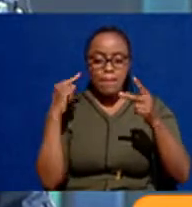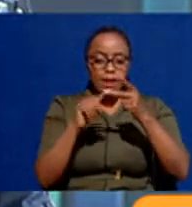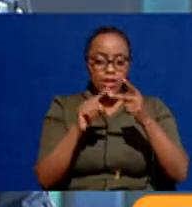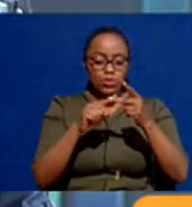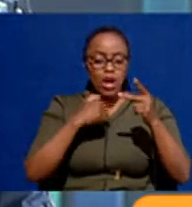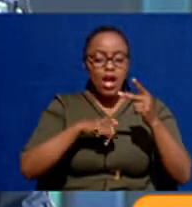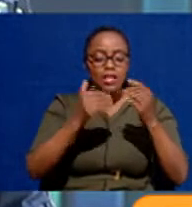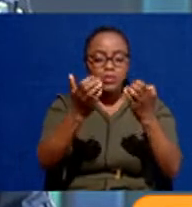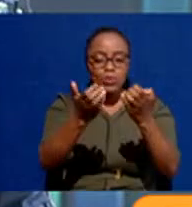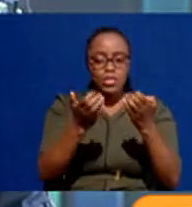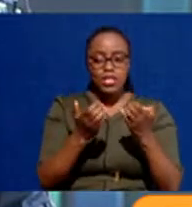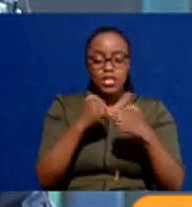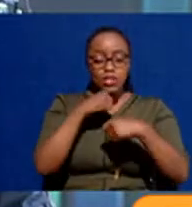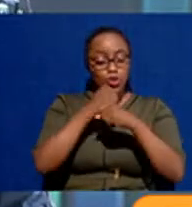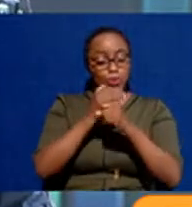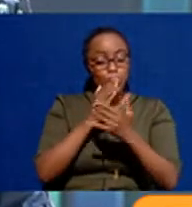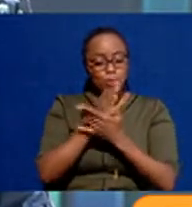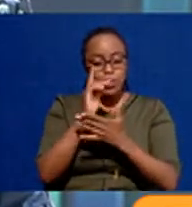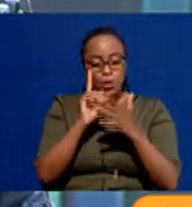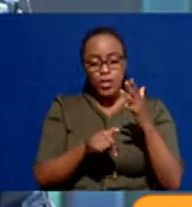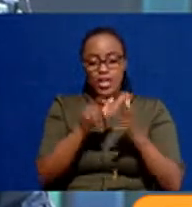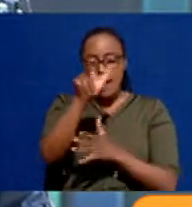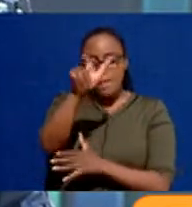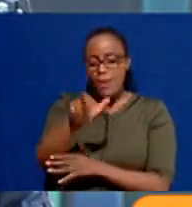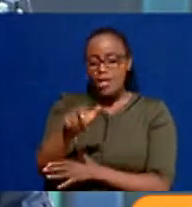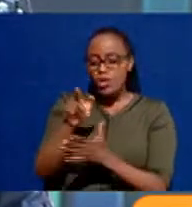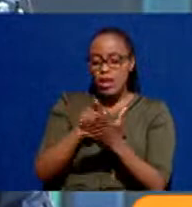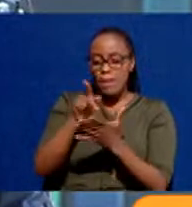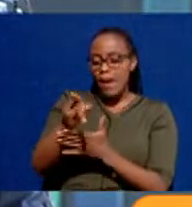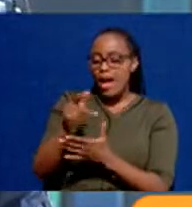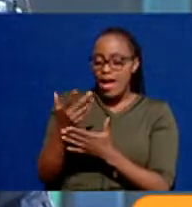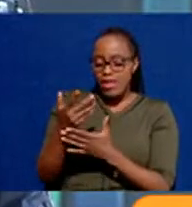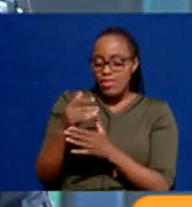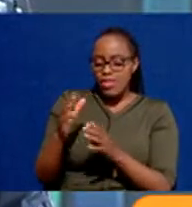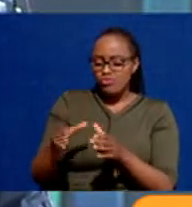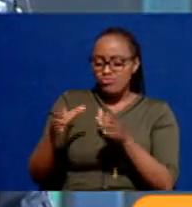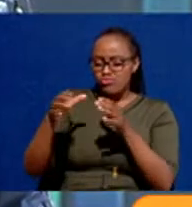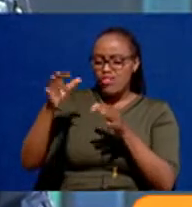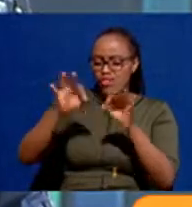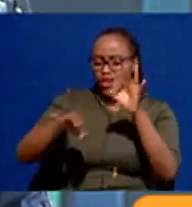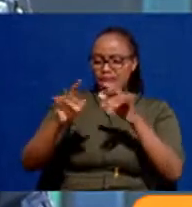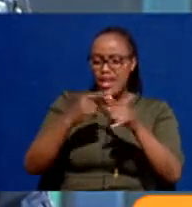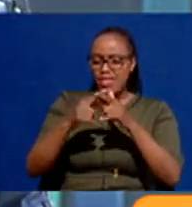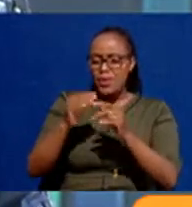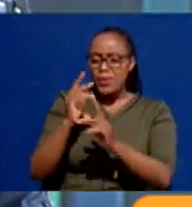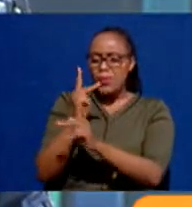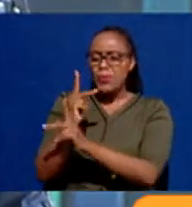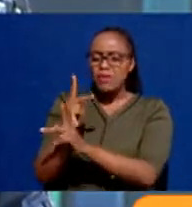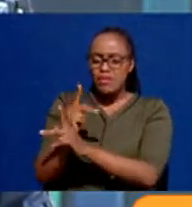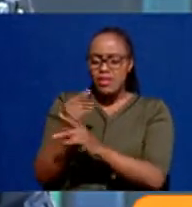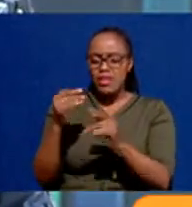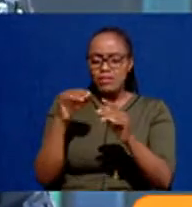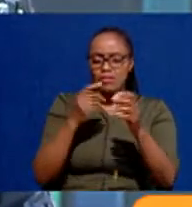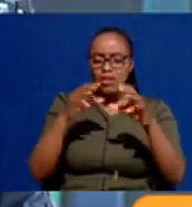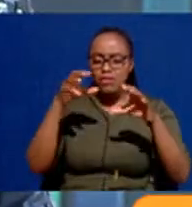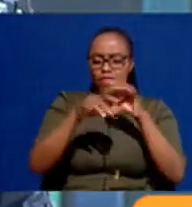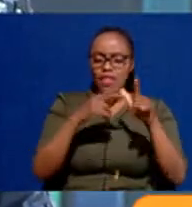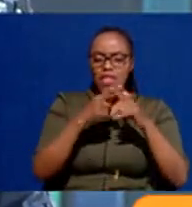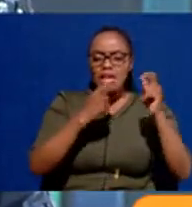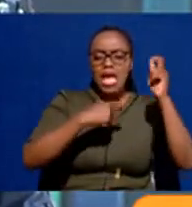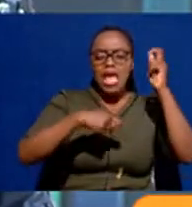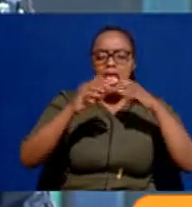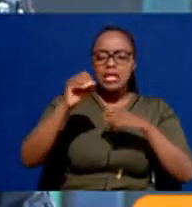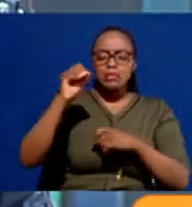also needed to ensure that someone does not buy bulk and then go and put them in different bags and sell them at a higher